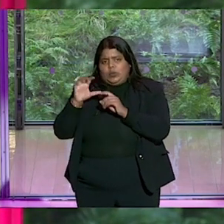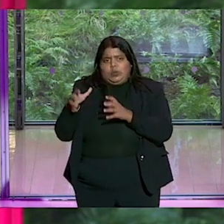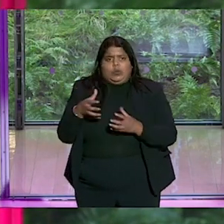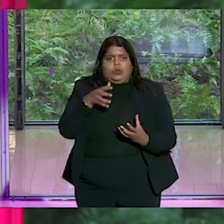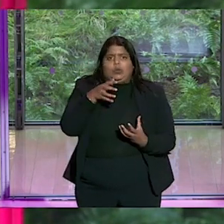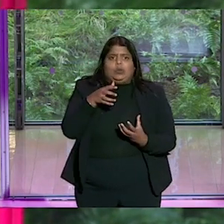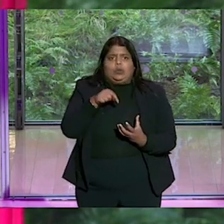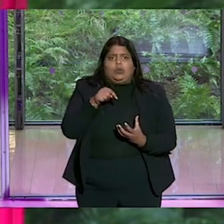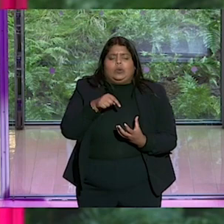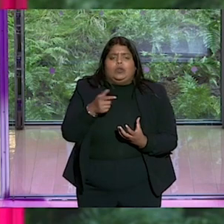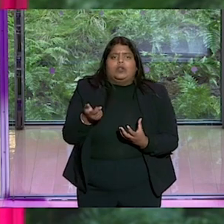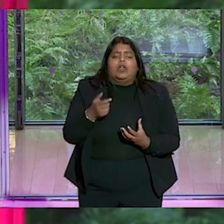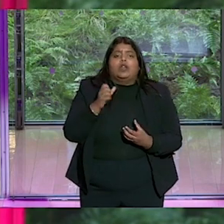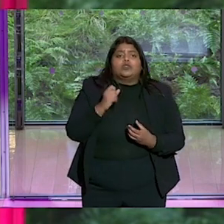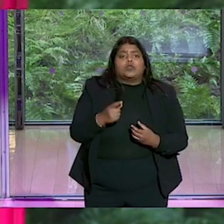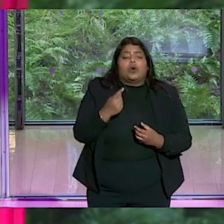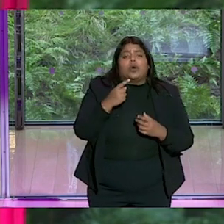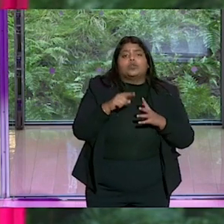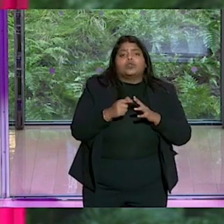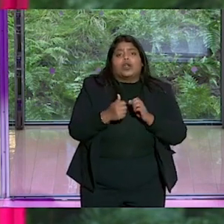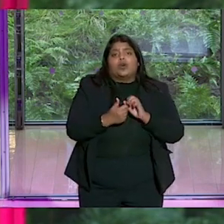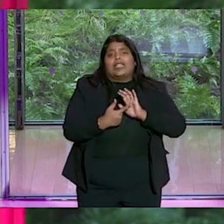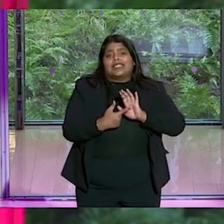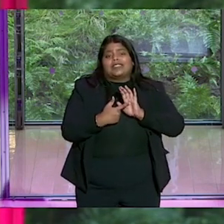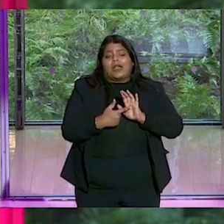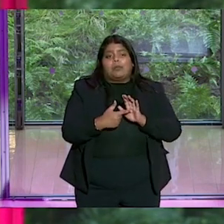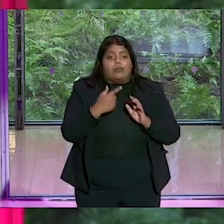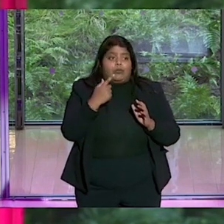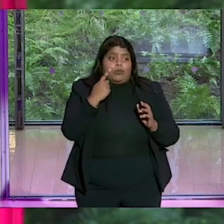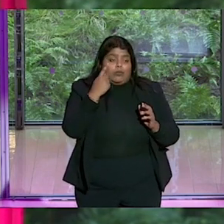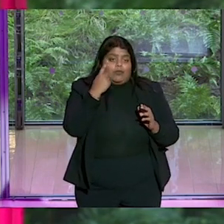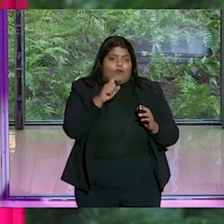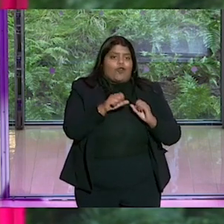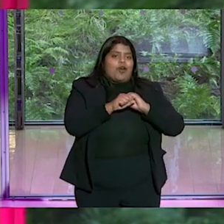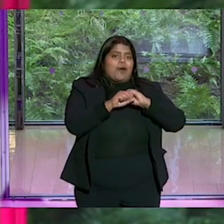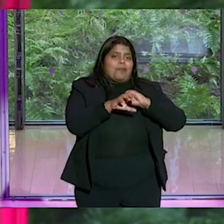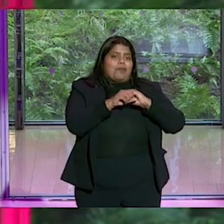So starting off, an example for our marketing teams. I know that's a lot of people in the audience.